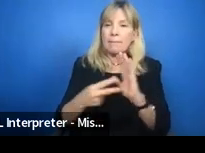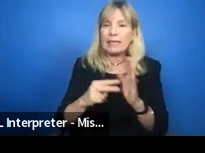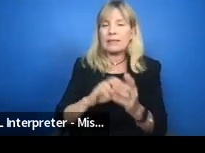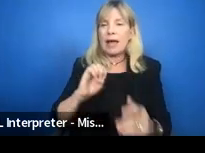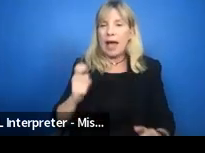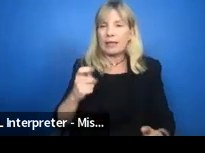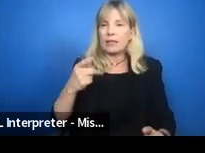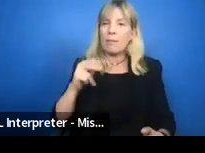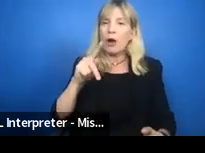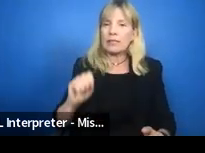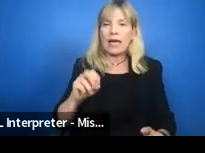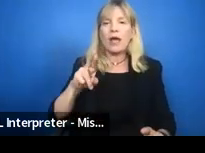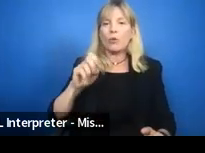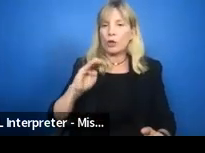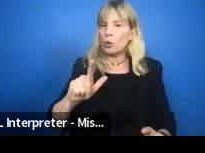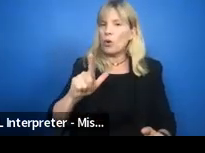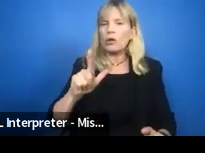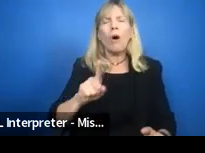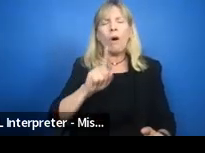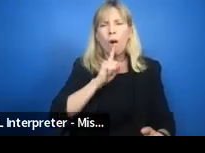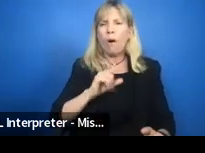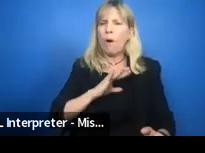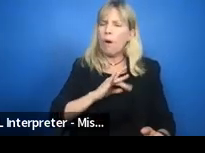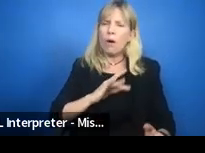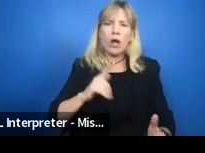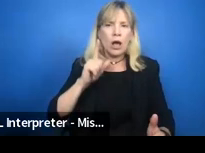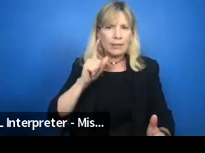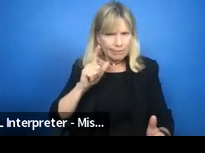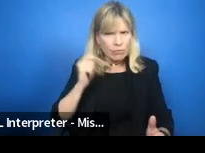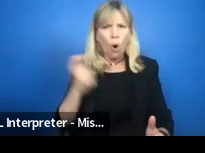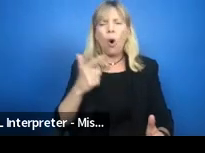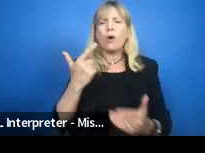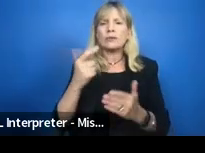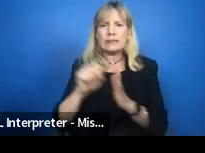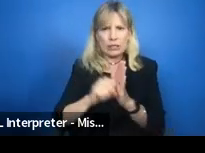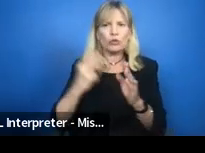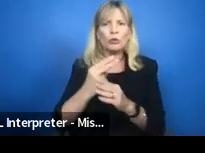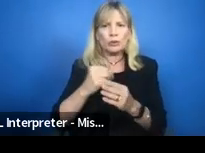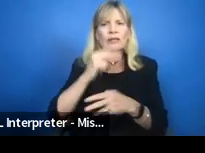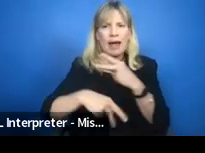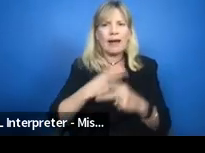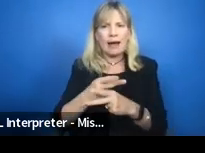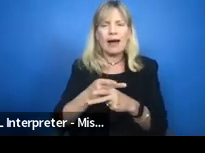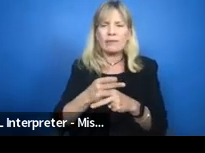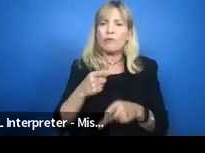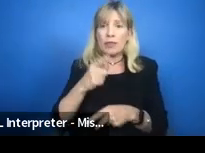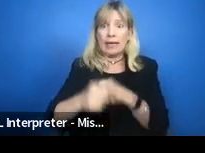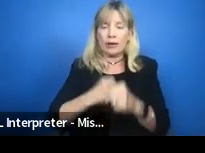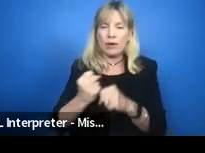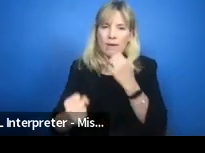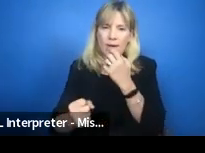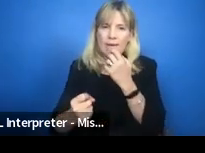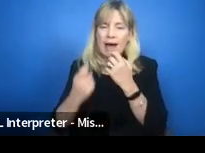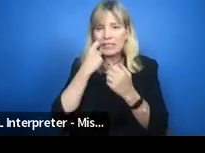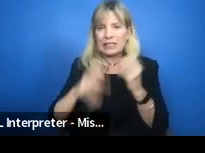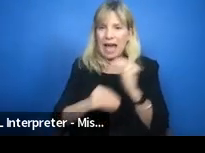a helpful tool that all states should be leveraging as hard as they can over the next year. And I've just added a visual